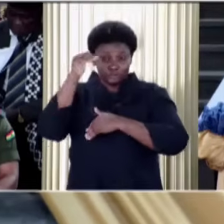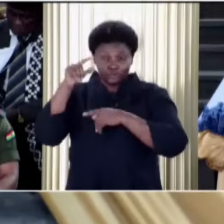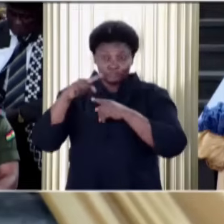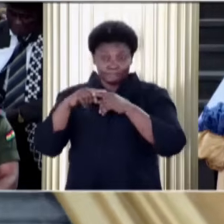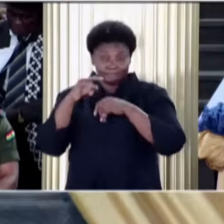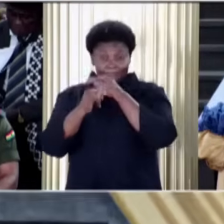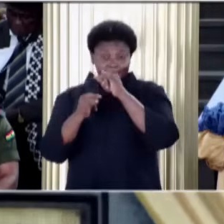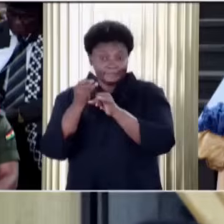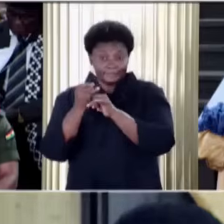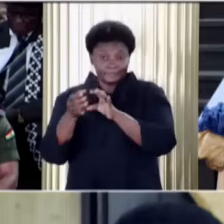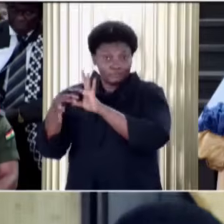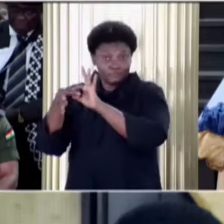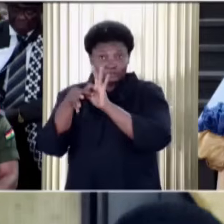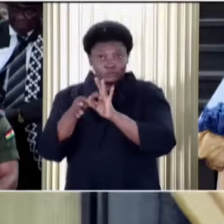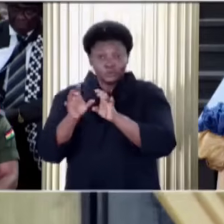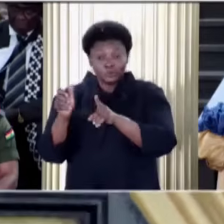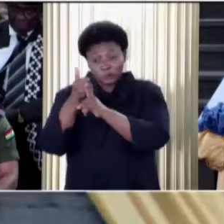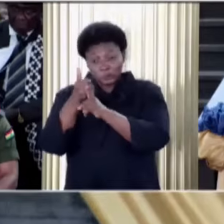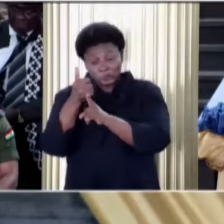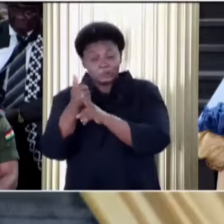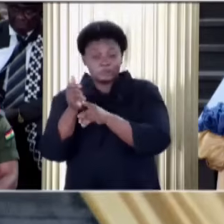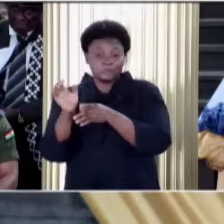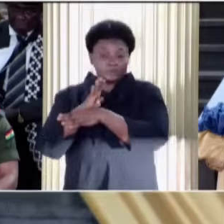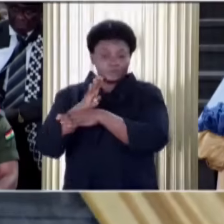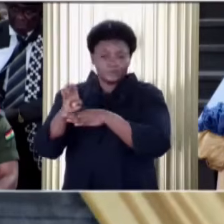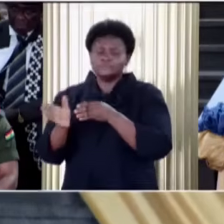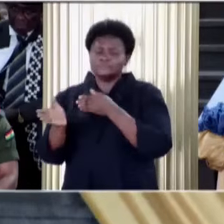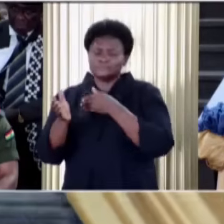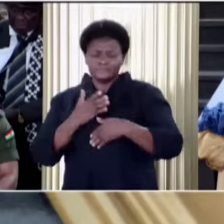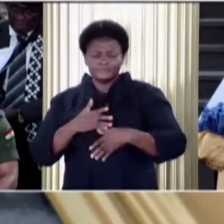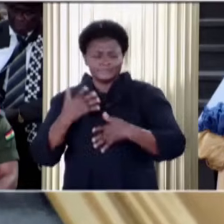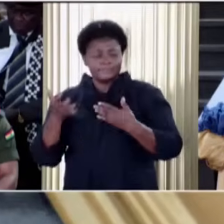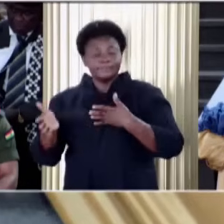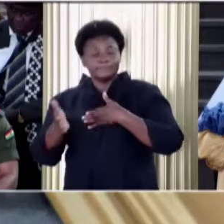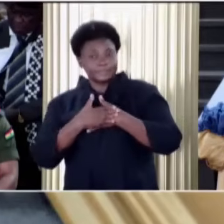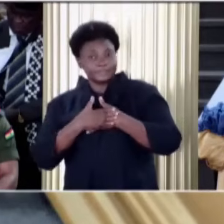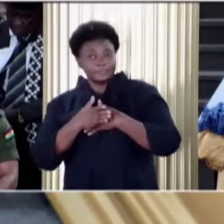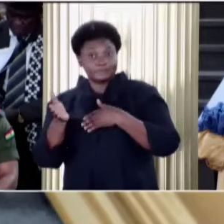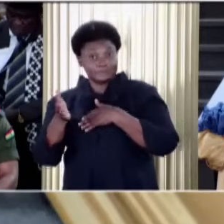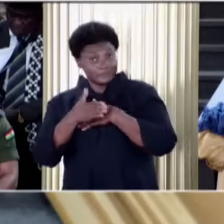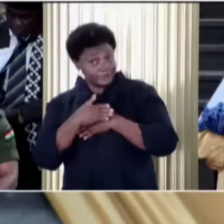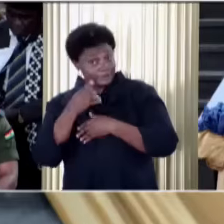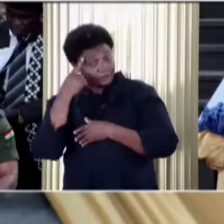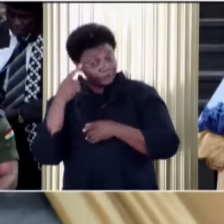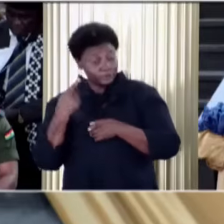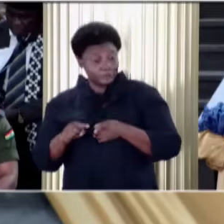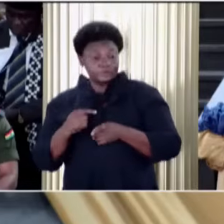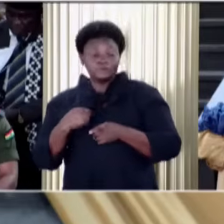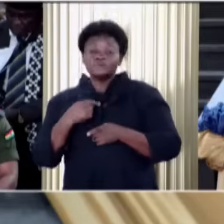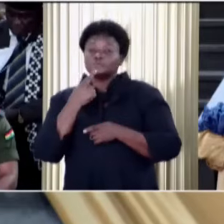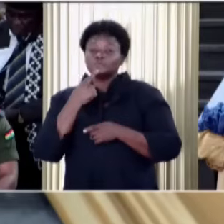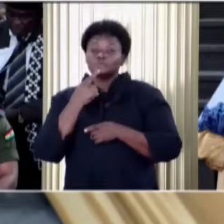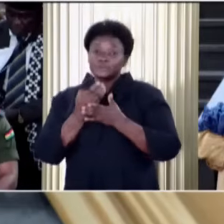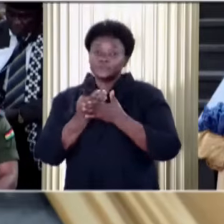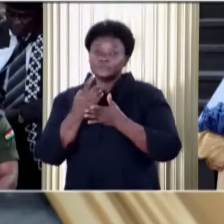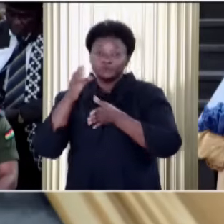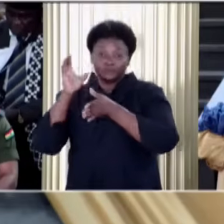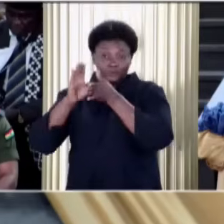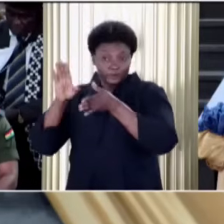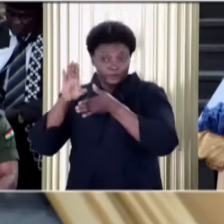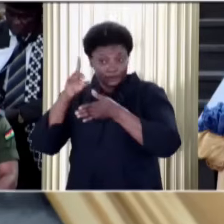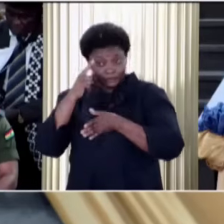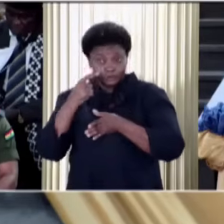corporations, your own business, please come back. And when you come back and you give to the college, you will